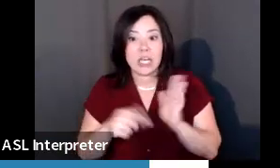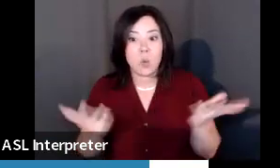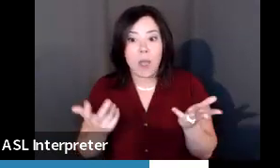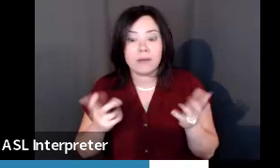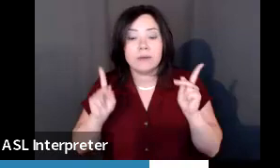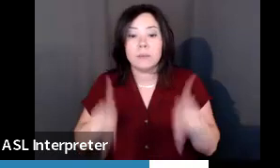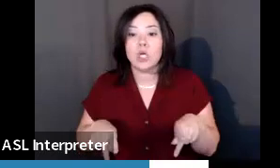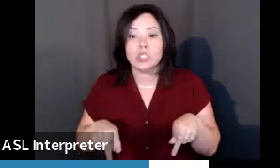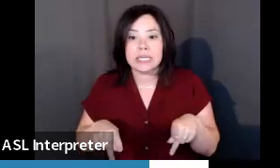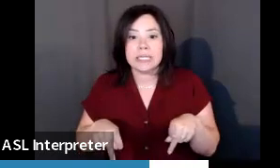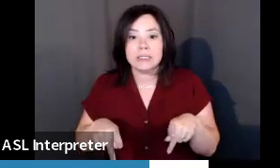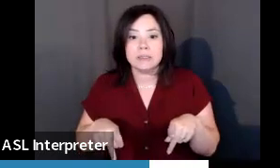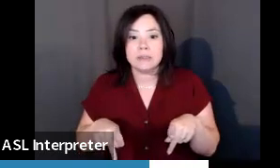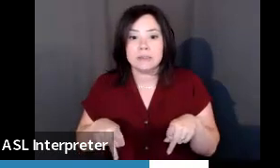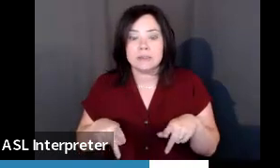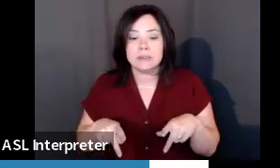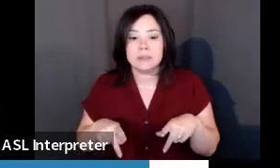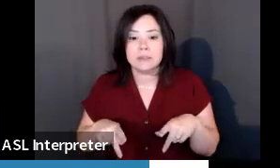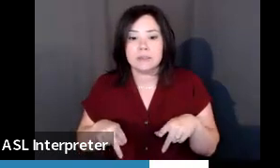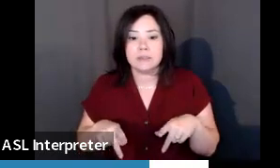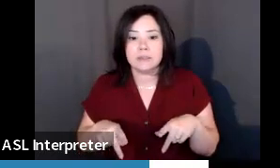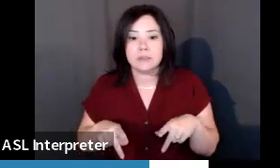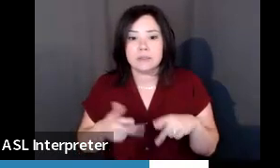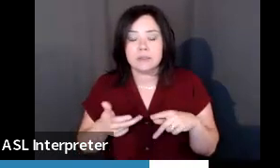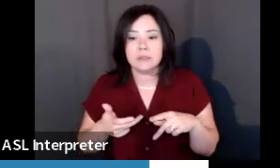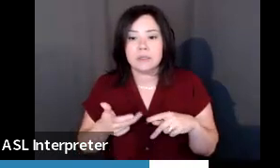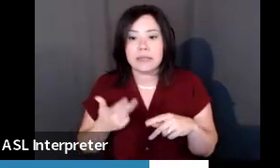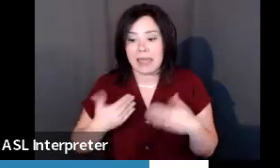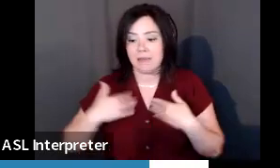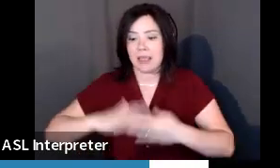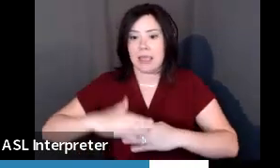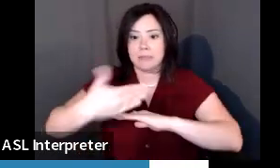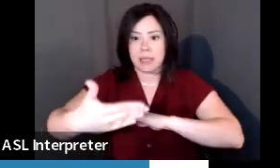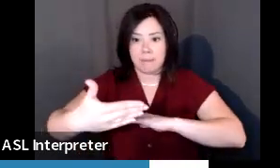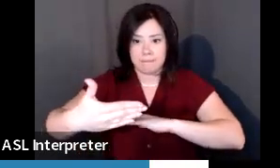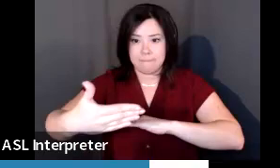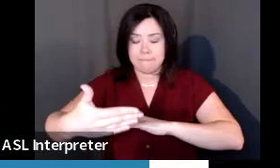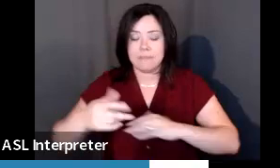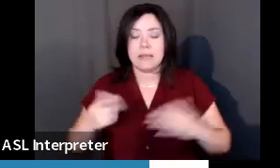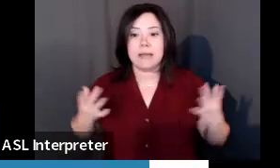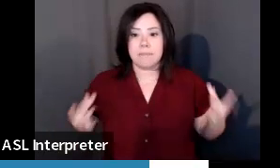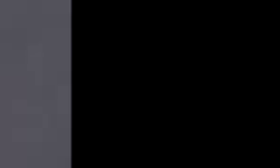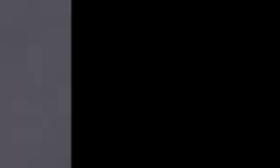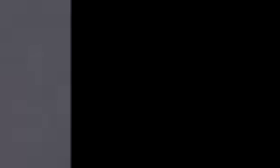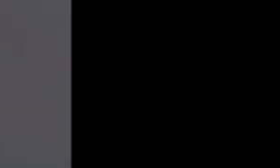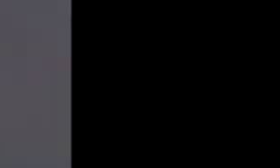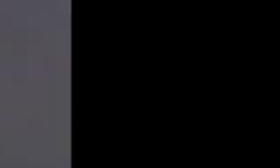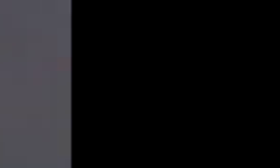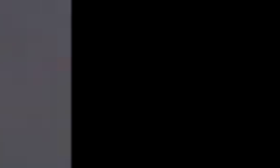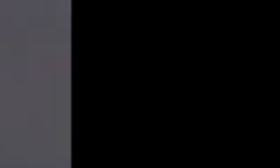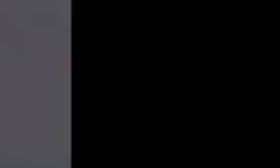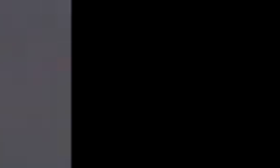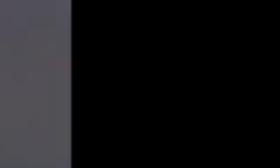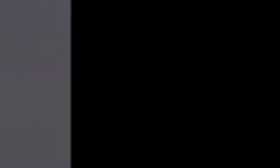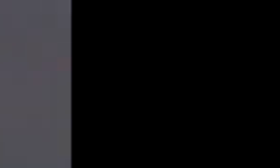person seated behind a computer screen and they are meditating. So let me go over here. I'm